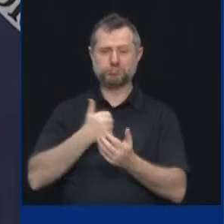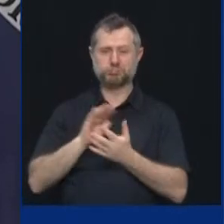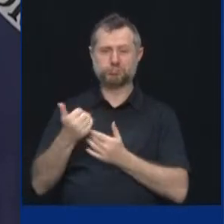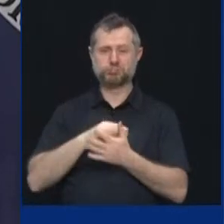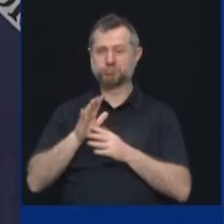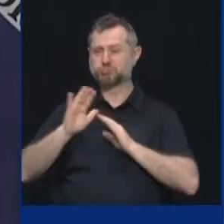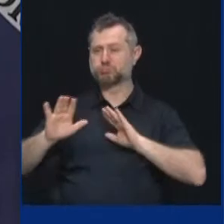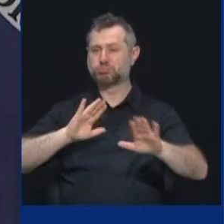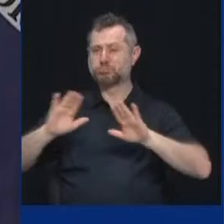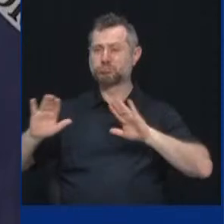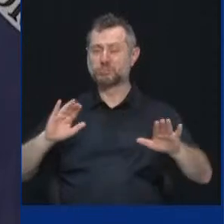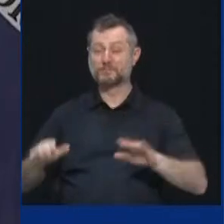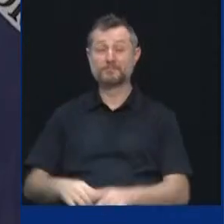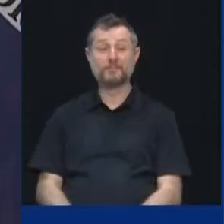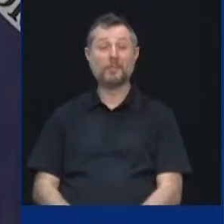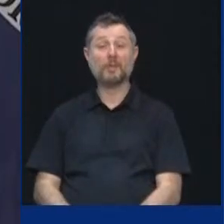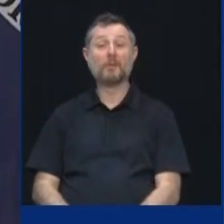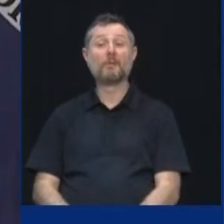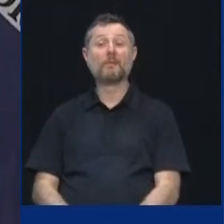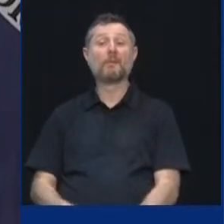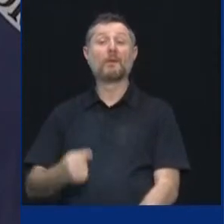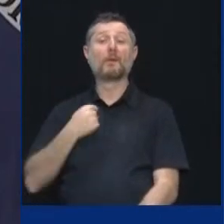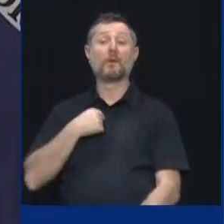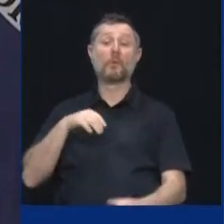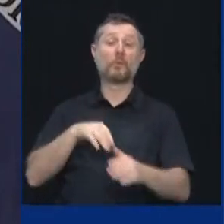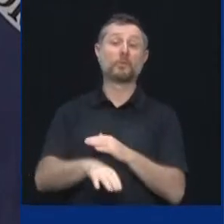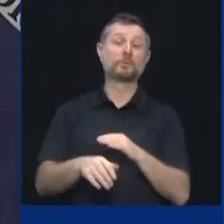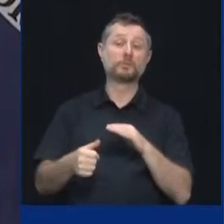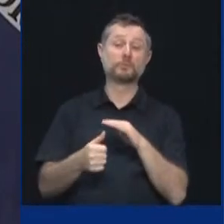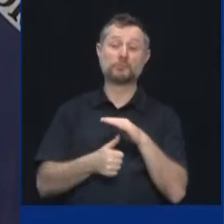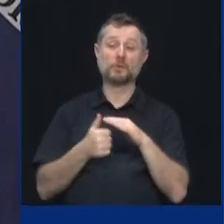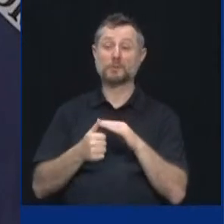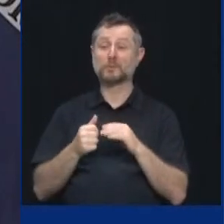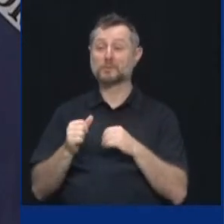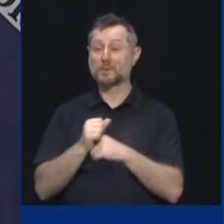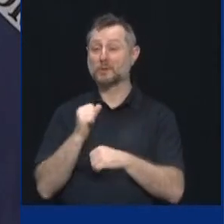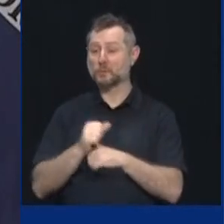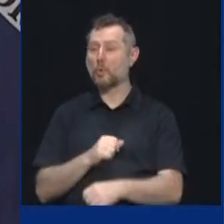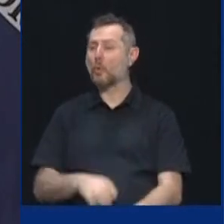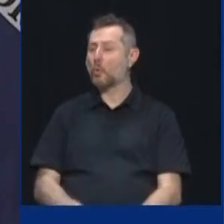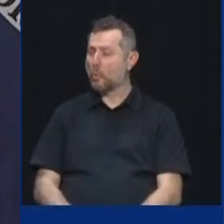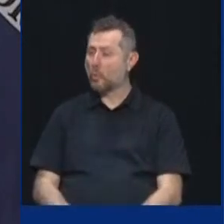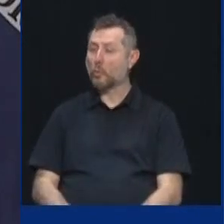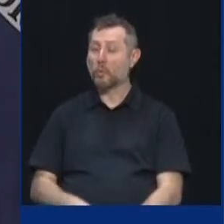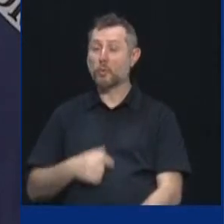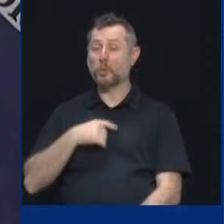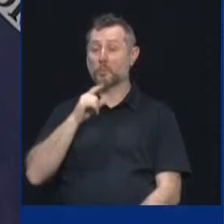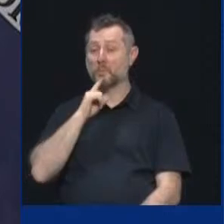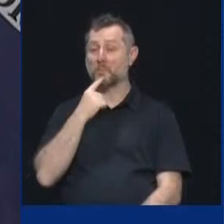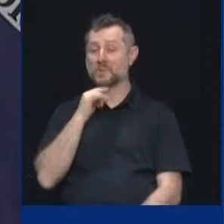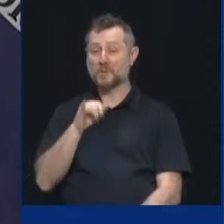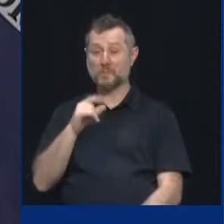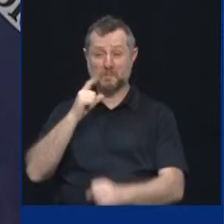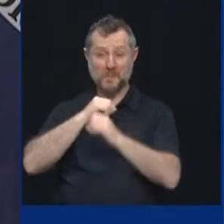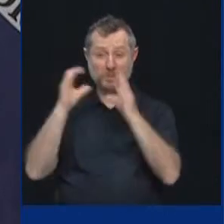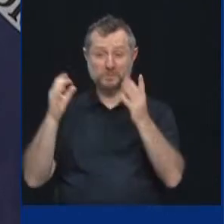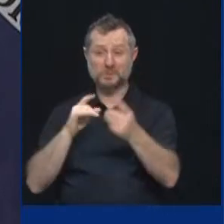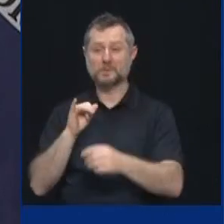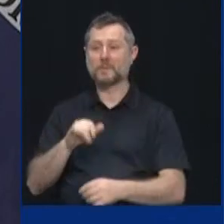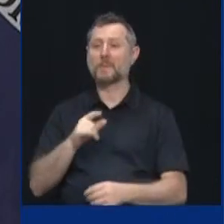say, I don't want to go into a shelter. It's too dangerous. I said, but you're sleeping here on the street, great. They say, better than a